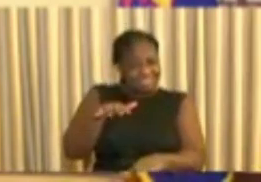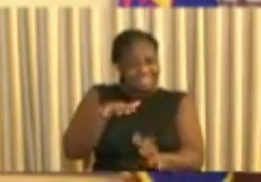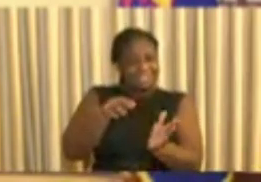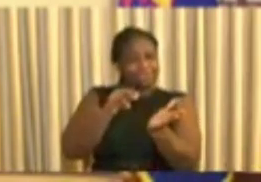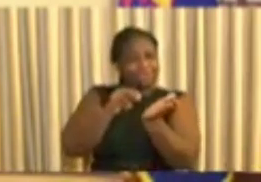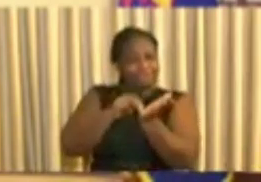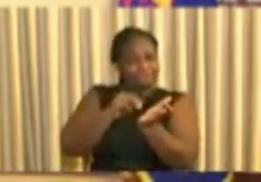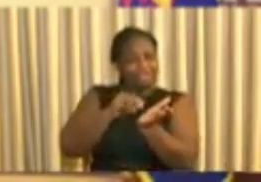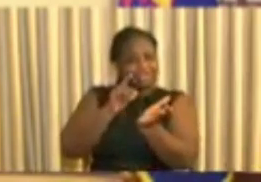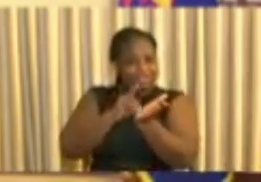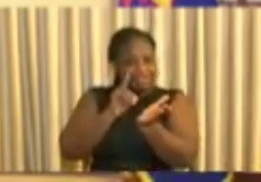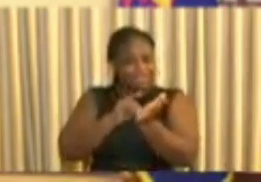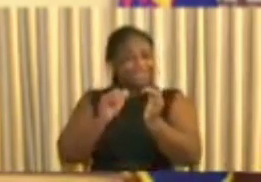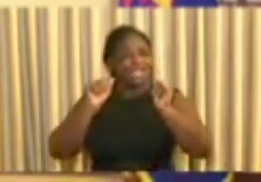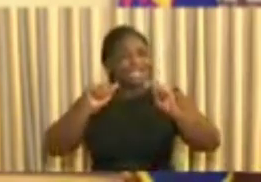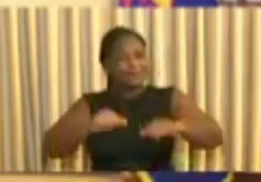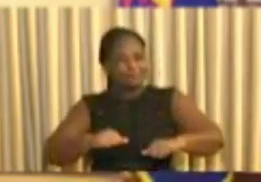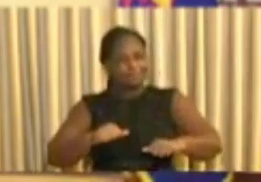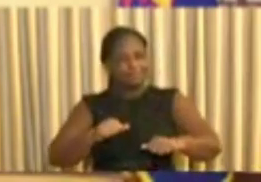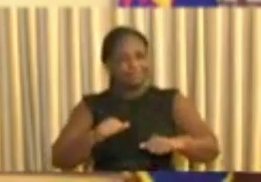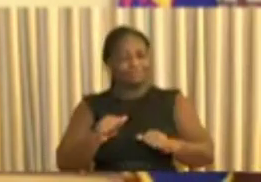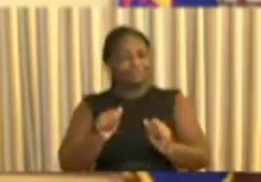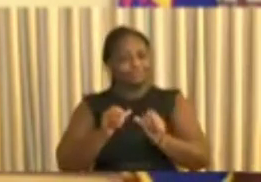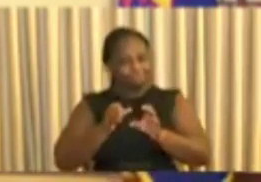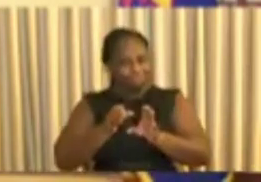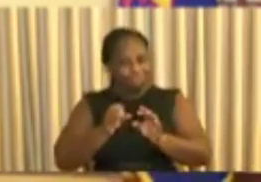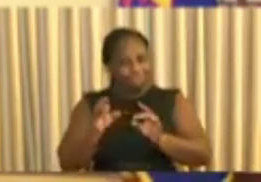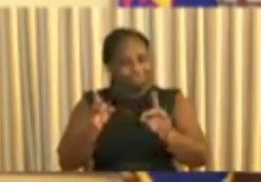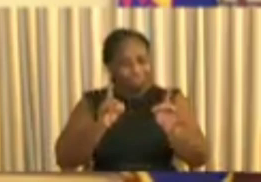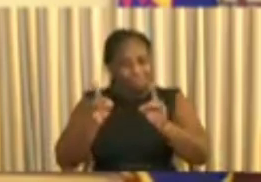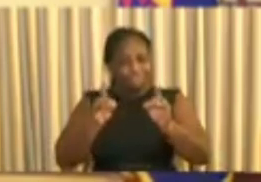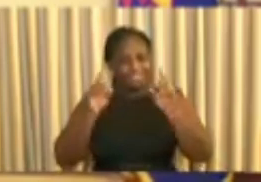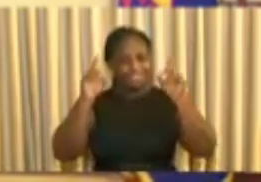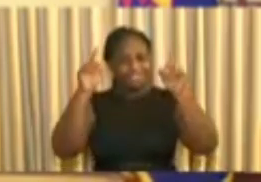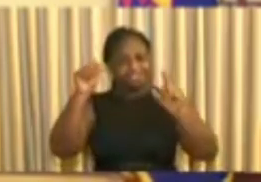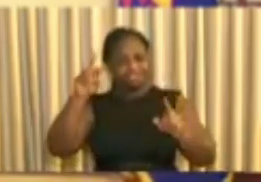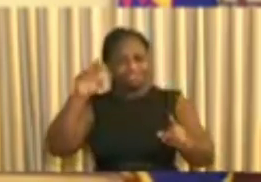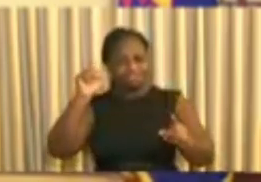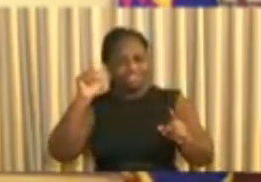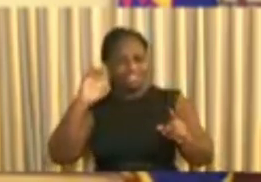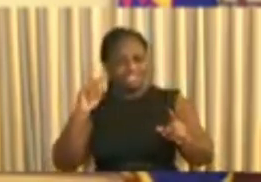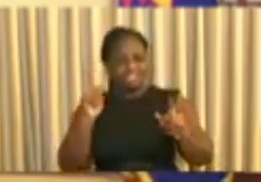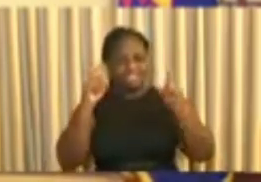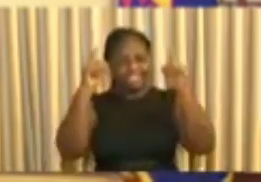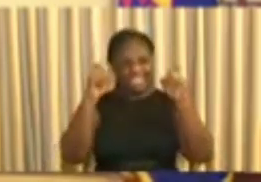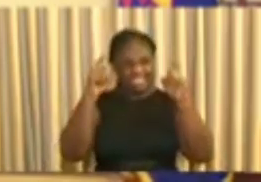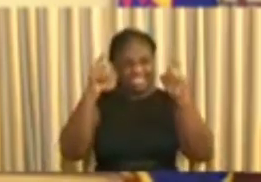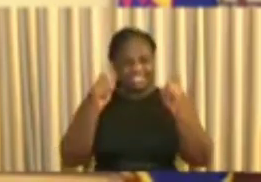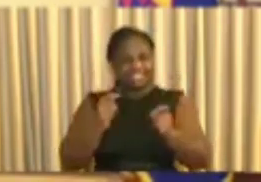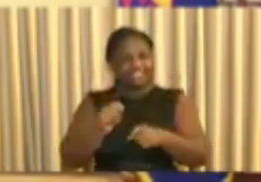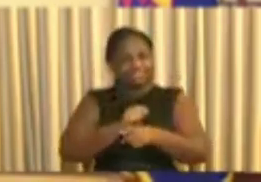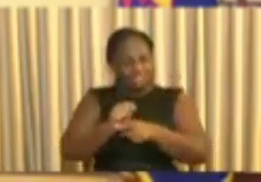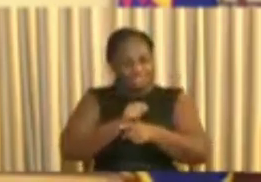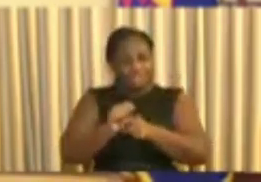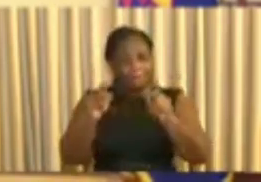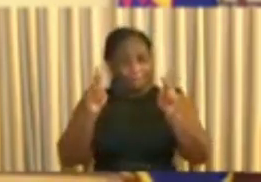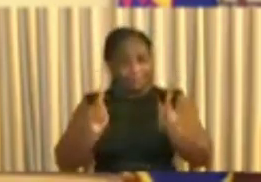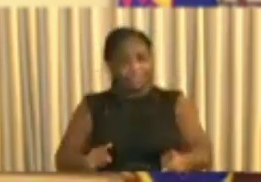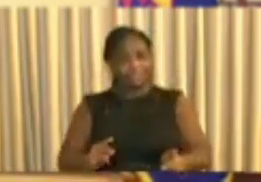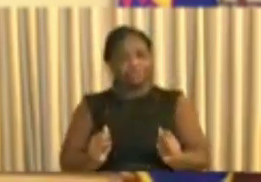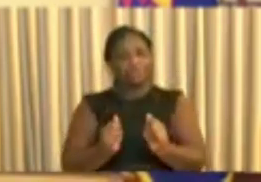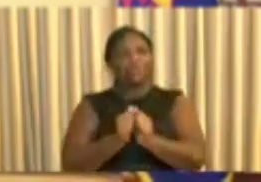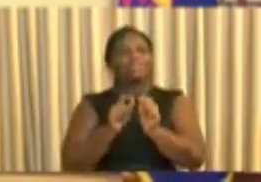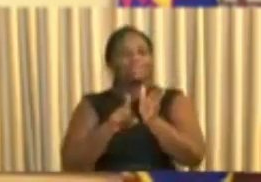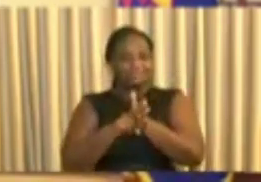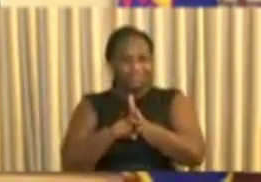medical personnel are able to pursue contact tracing, testing, and treatment of persons